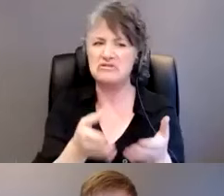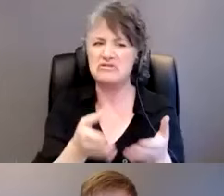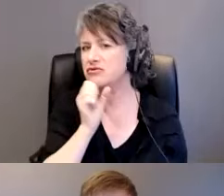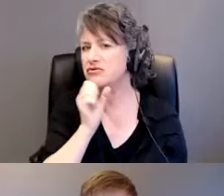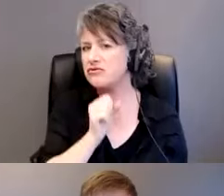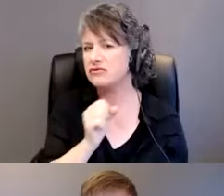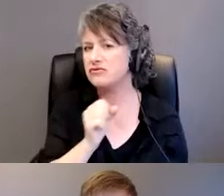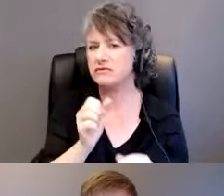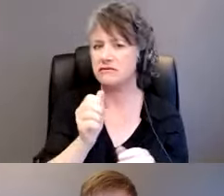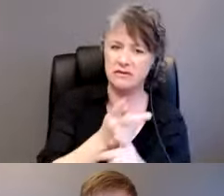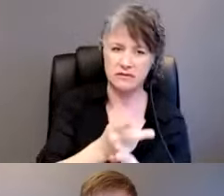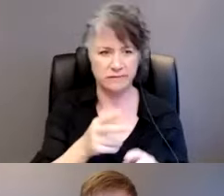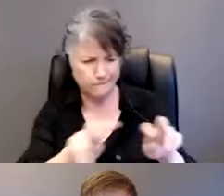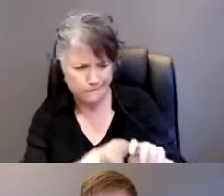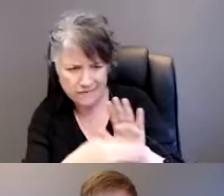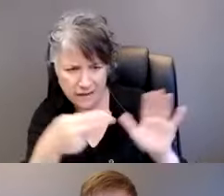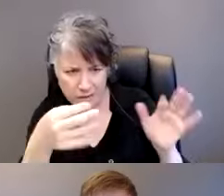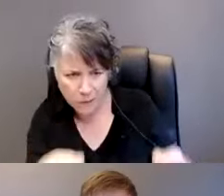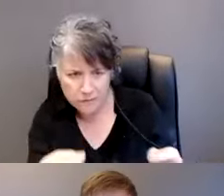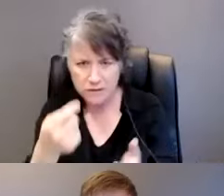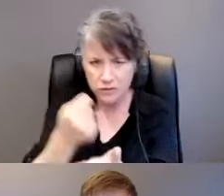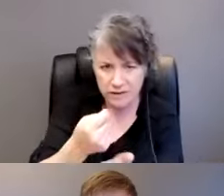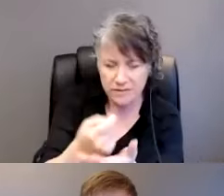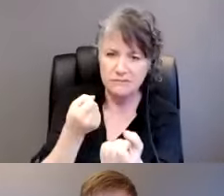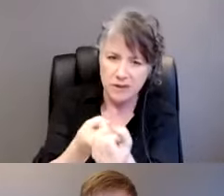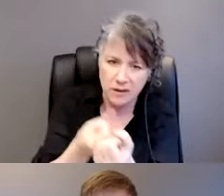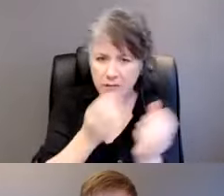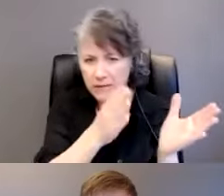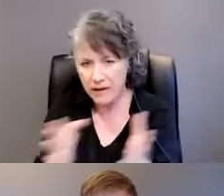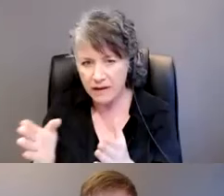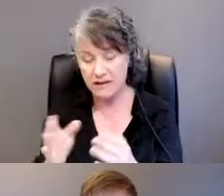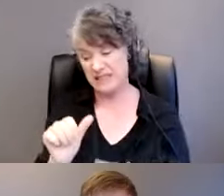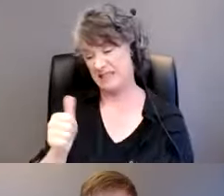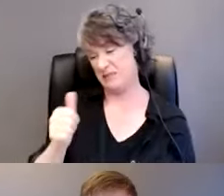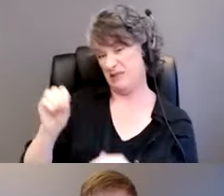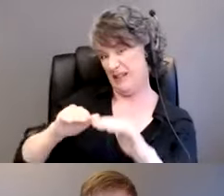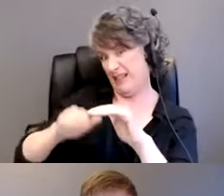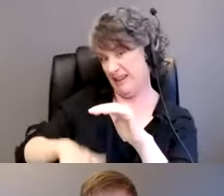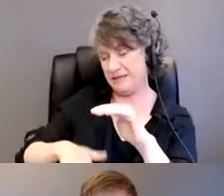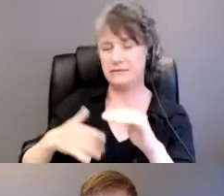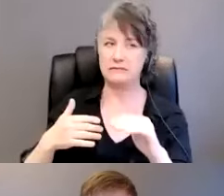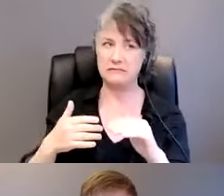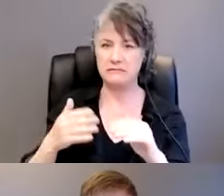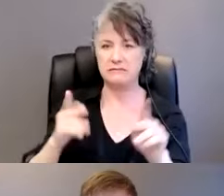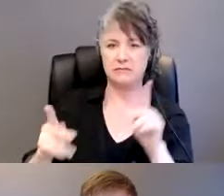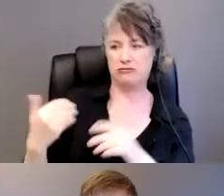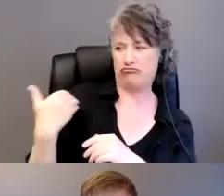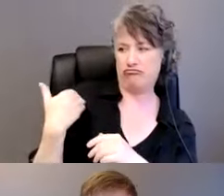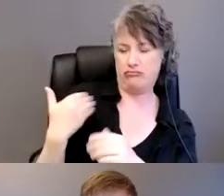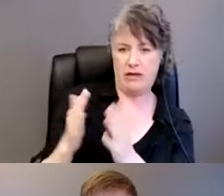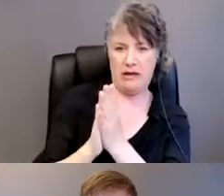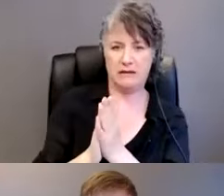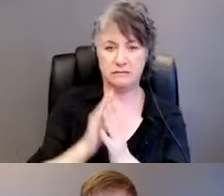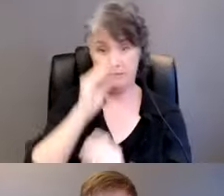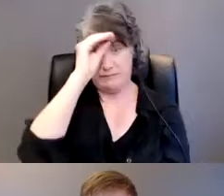treatment, support, and planning. And I would say less than 10% of time we are asked to kind of weigh in